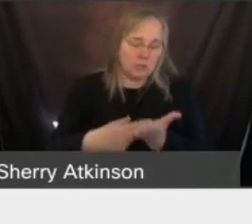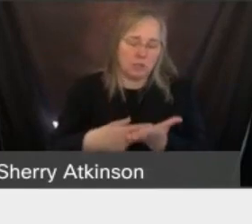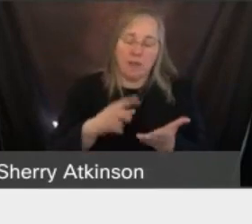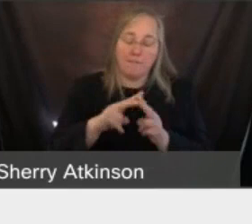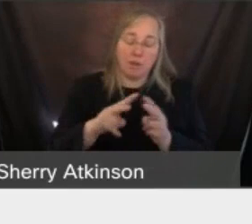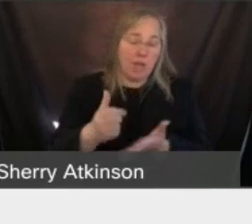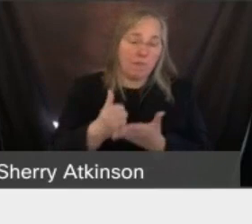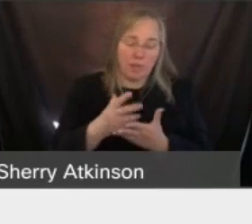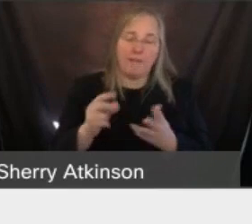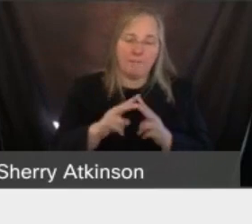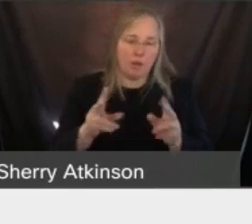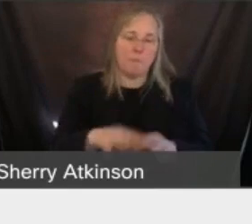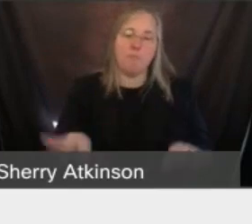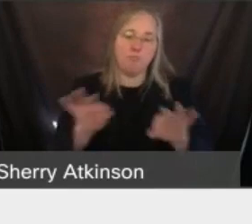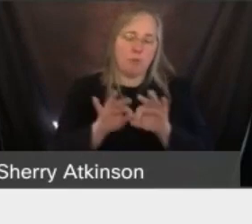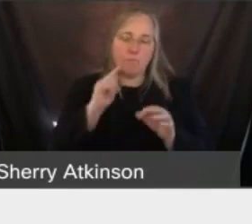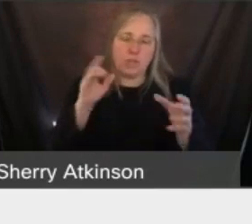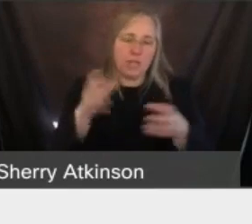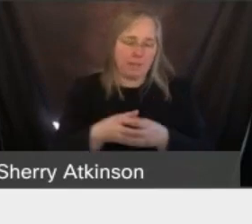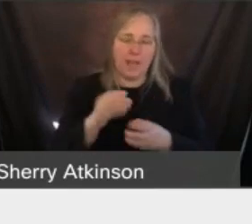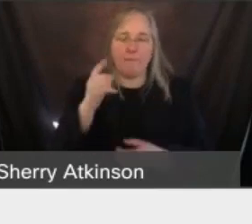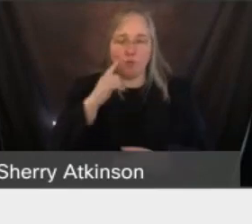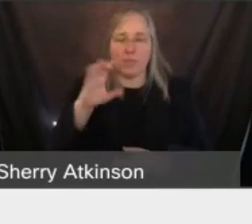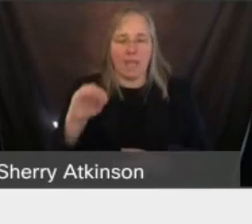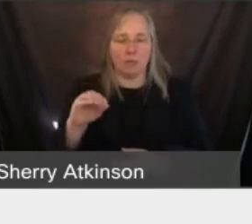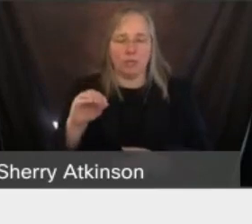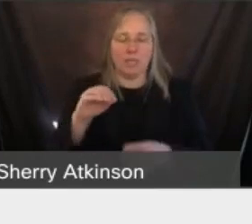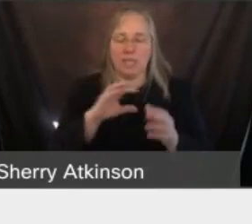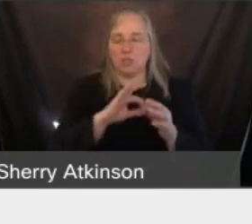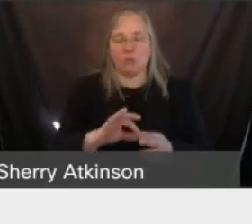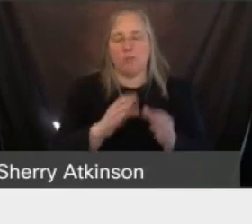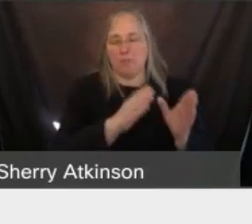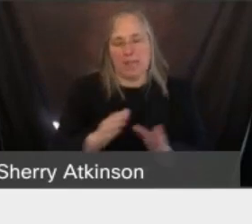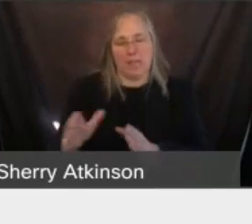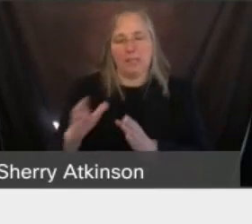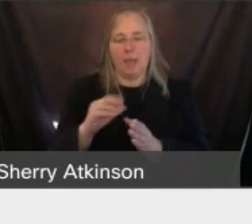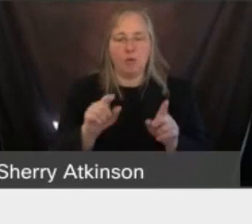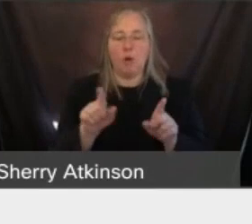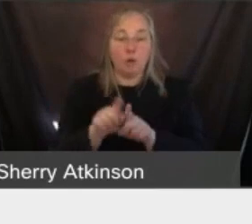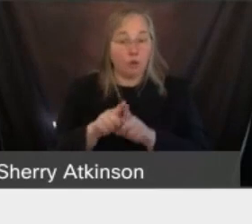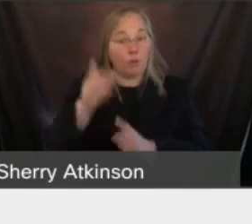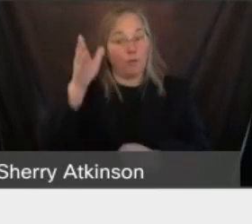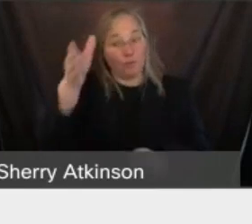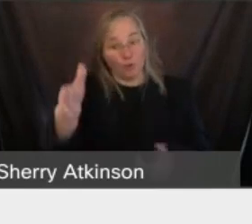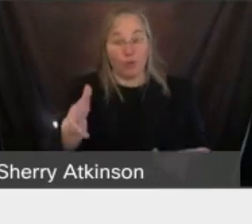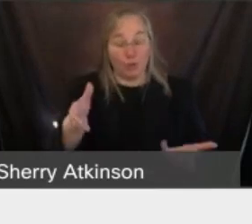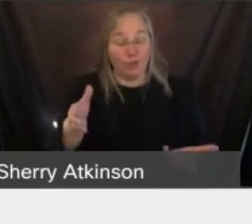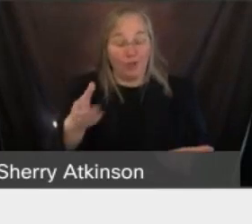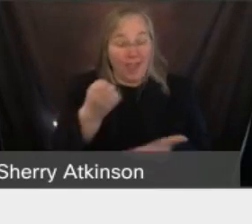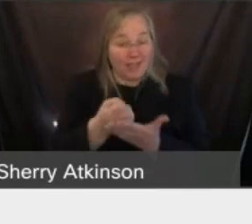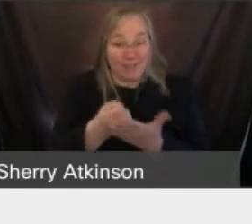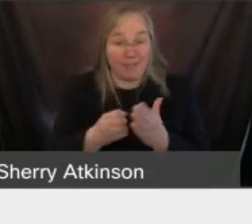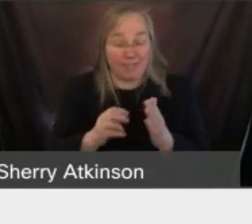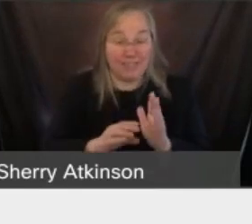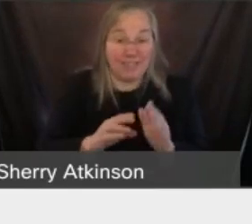very important as well for committee and for the county in terms of planning and also the future economic development